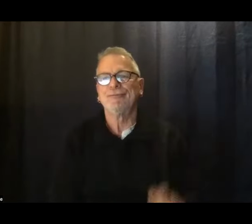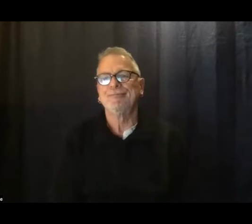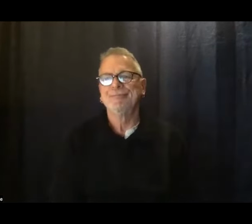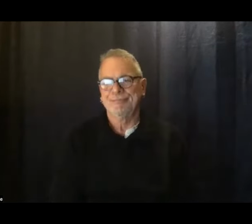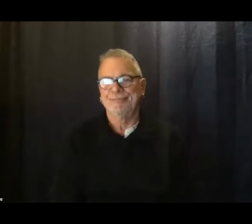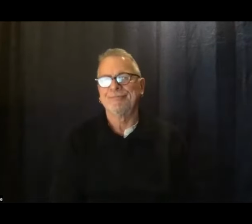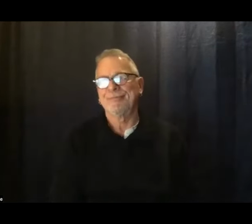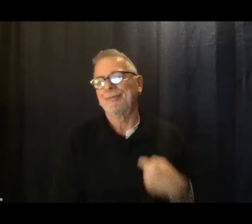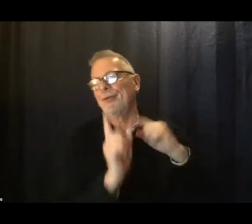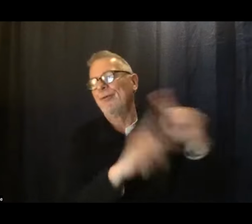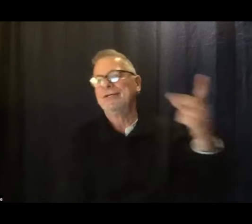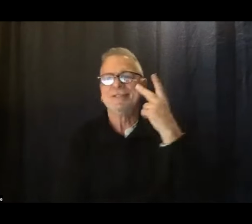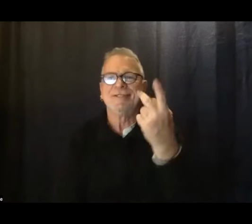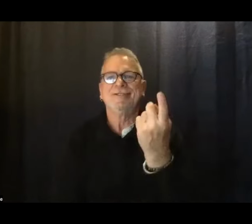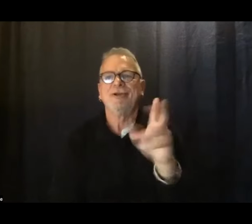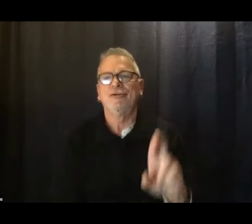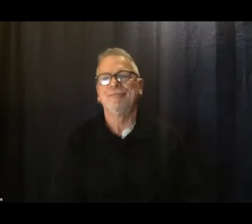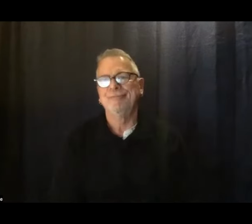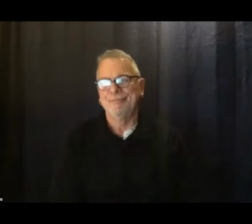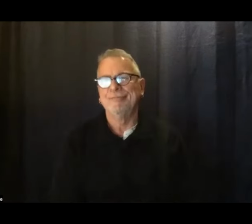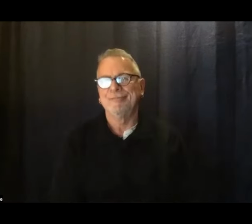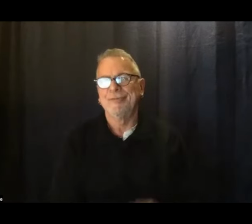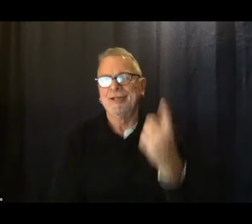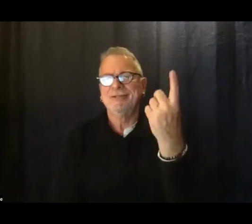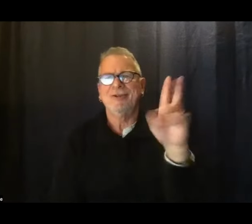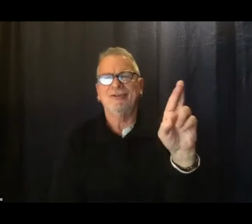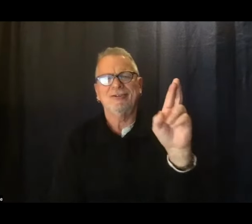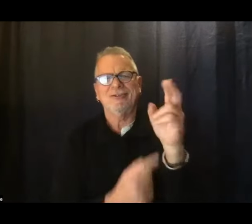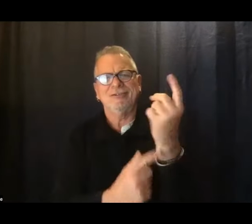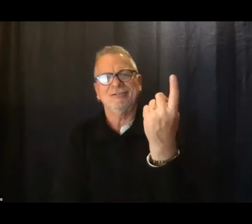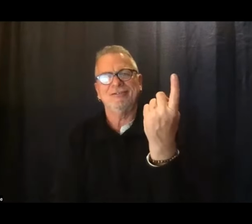Doctor. I'm going to see the doctor.